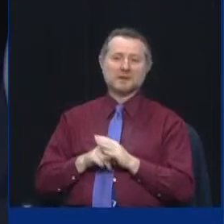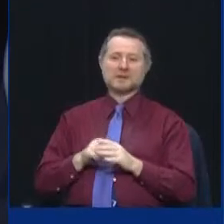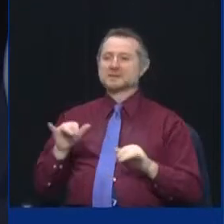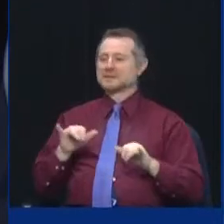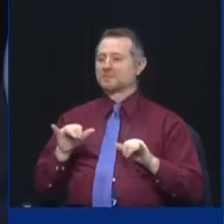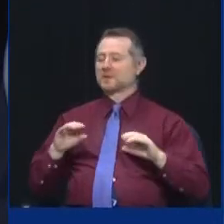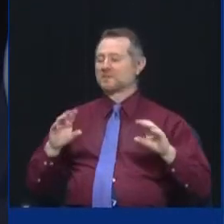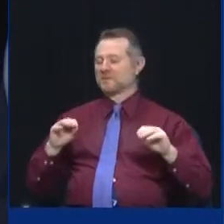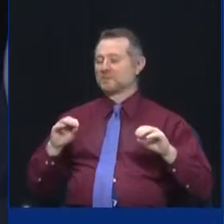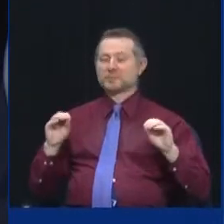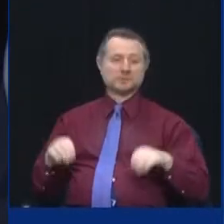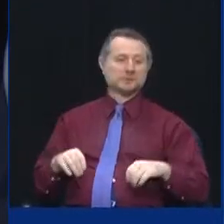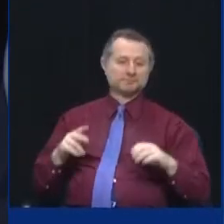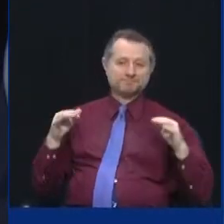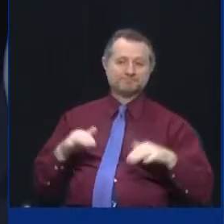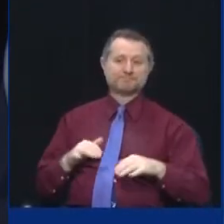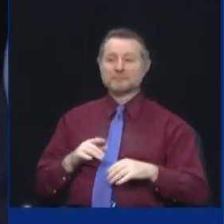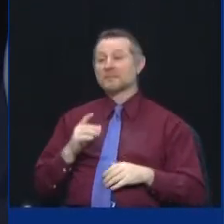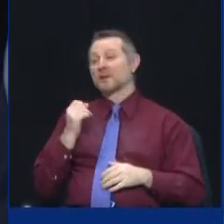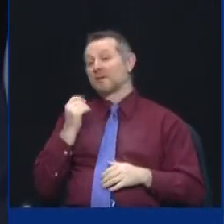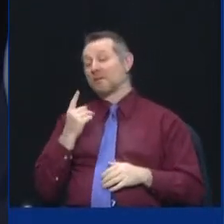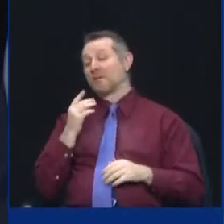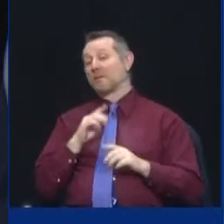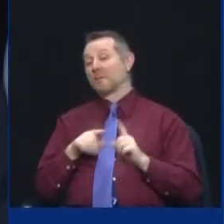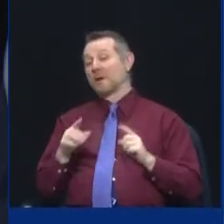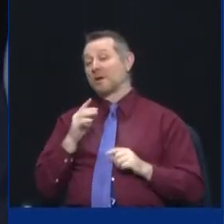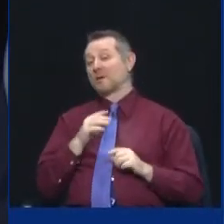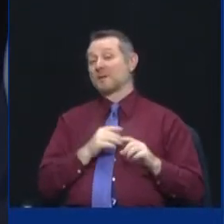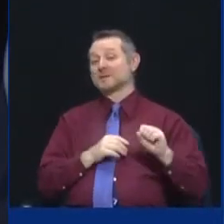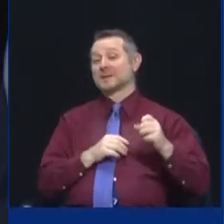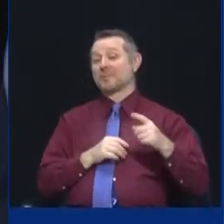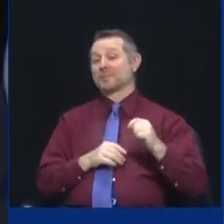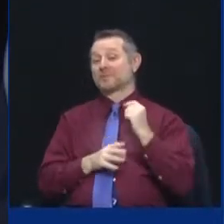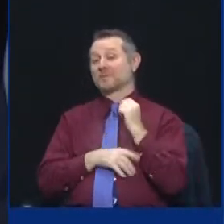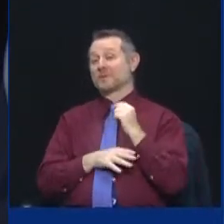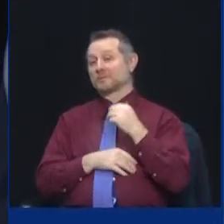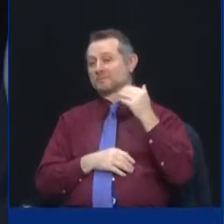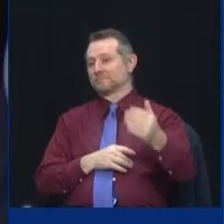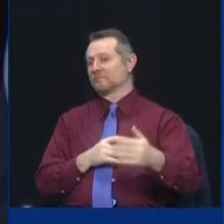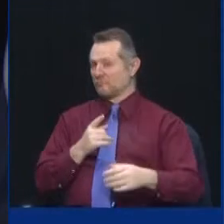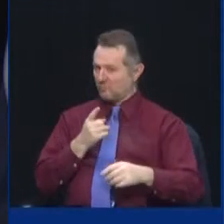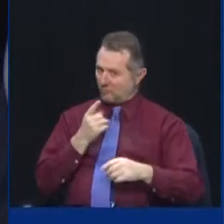that's the formula. But September is a long way away.